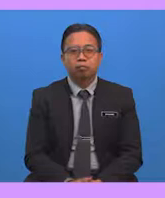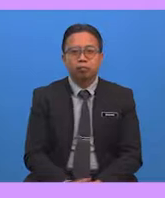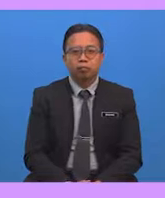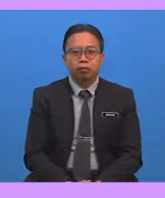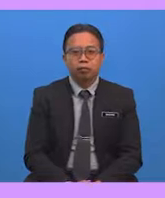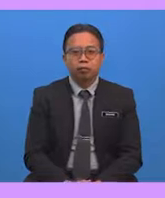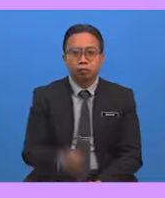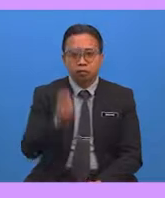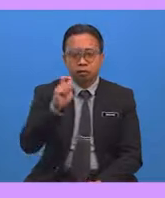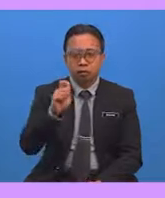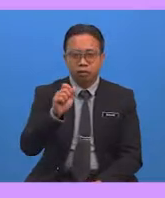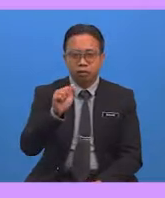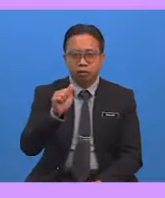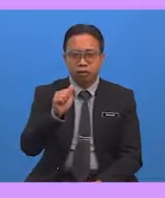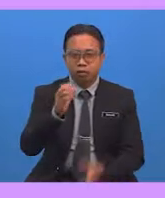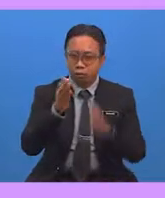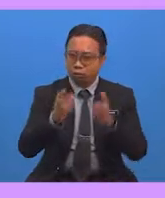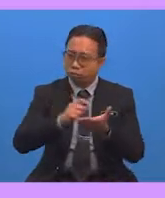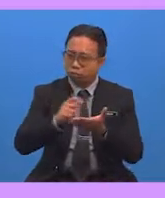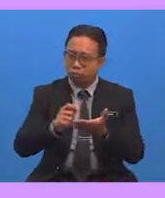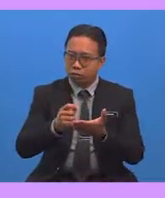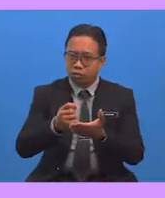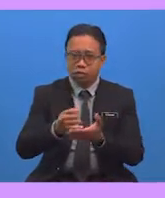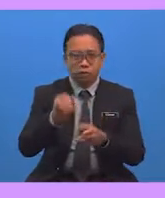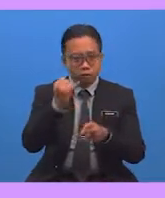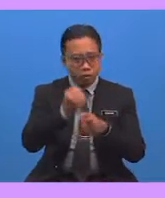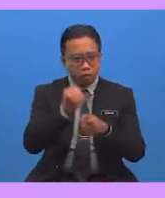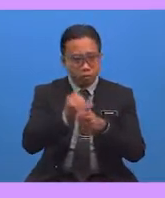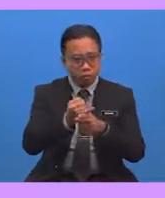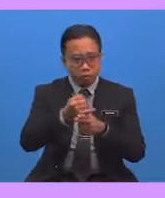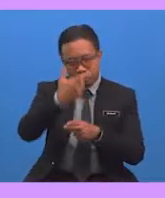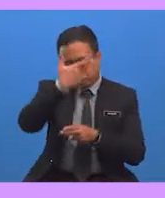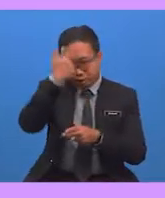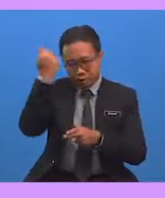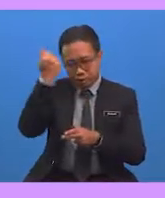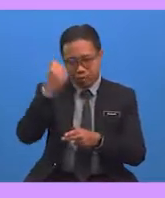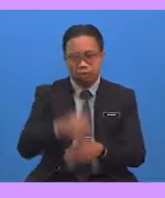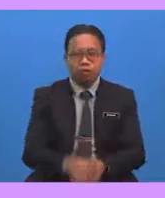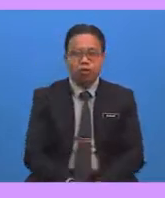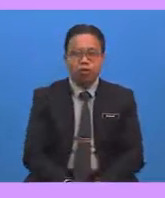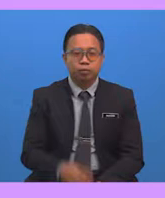author identifies ... reasons,